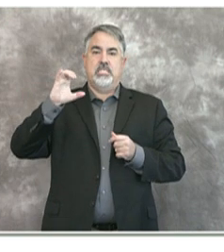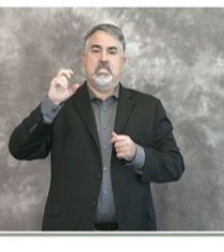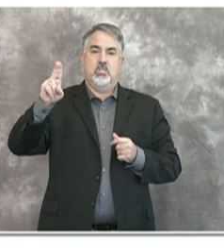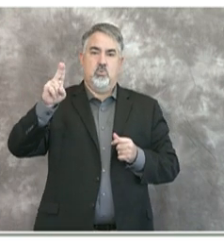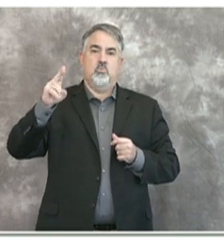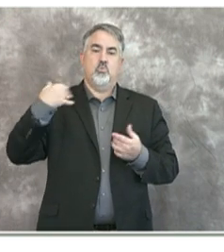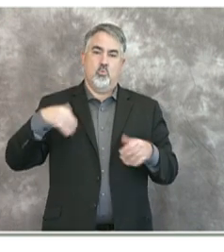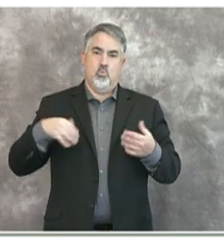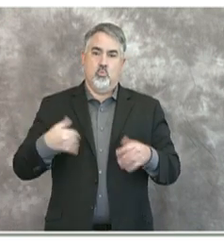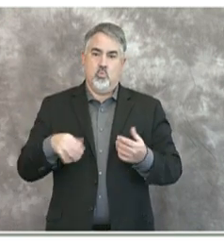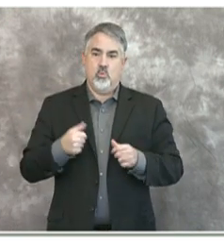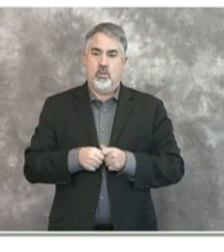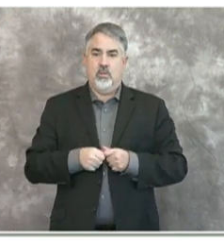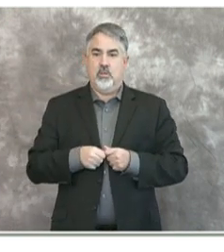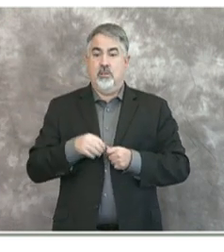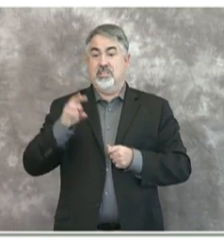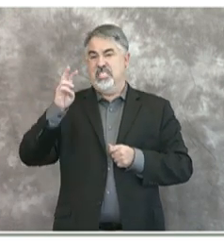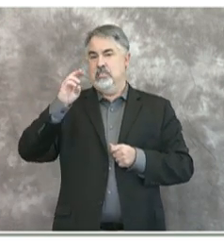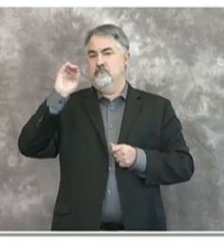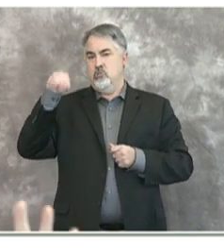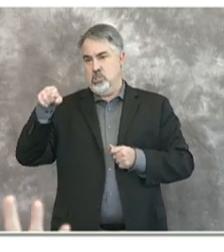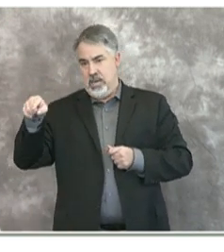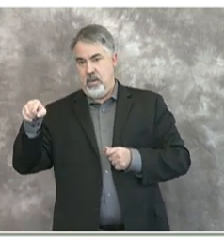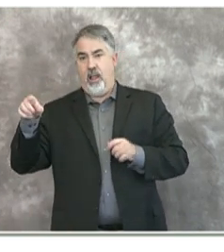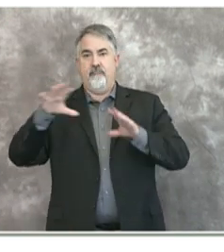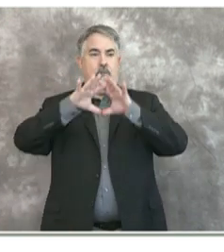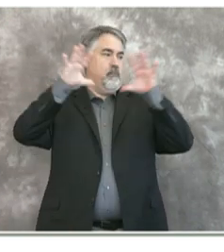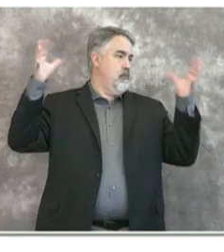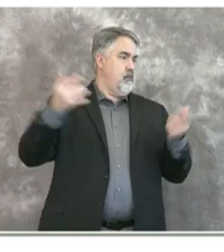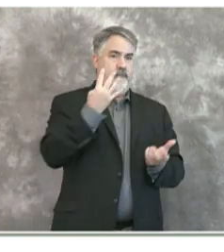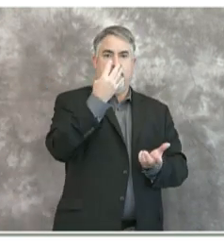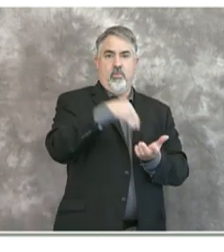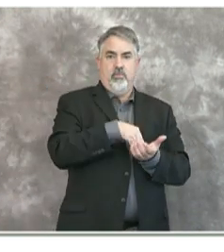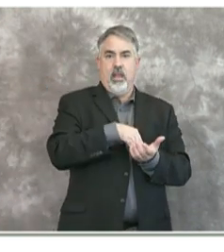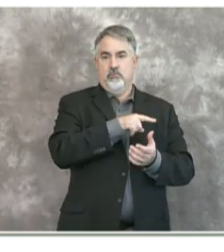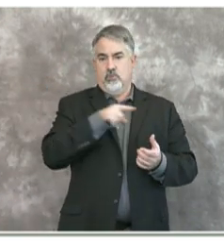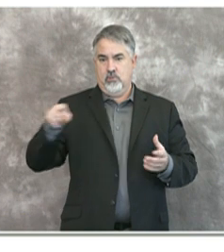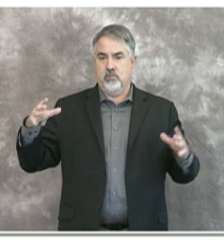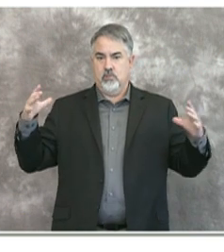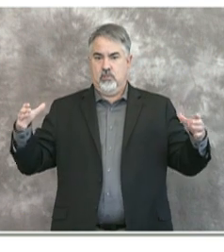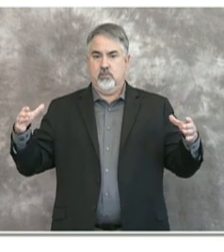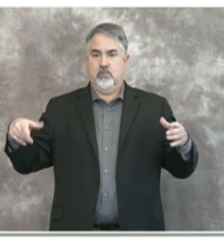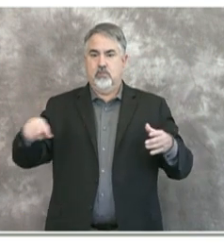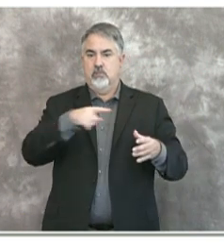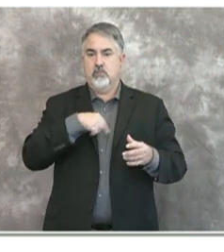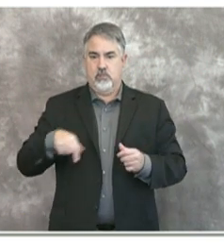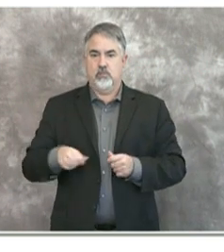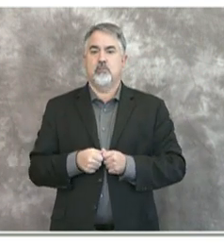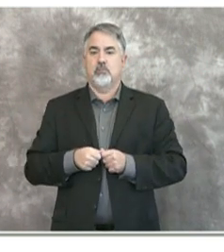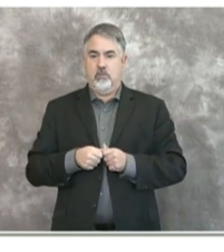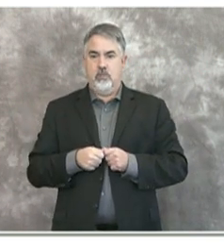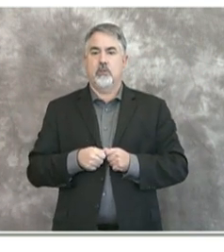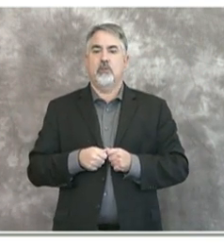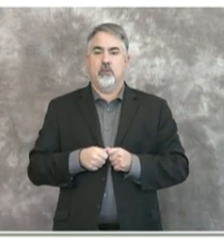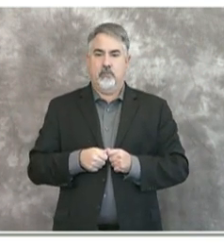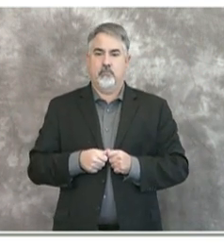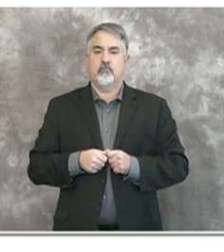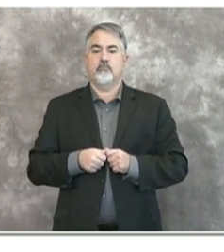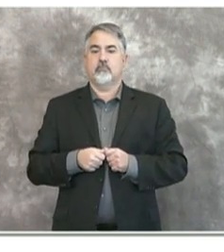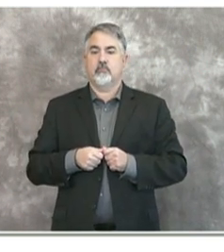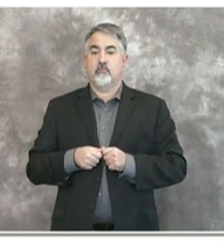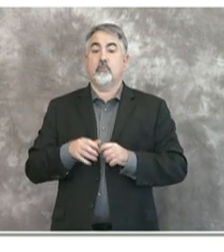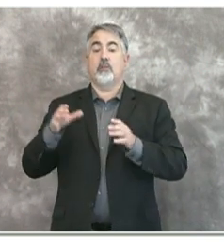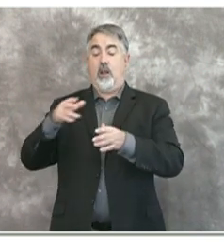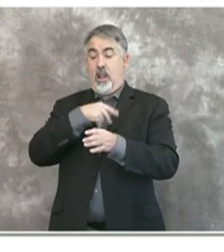and this is 6% of all of the COVID-19 cases and 31% of the total number of those